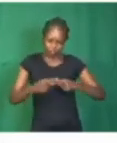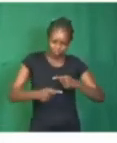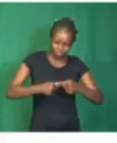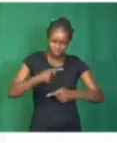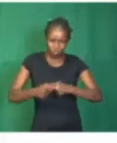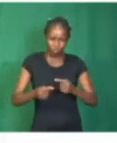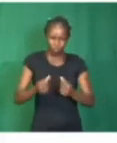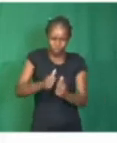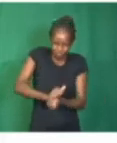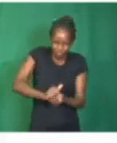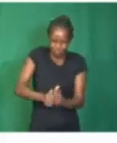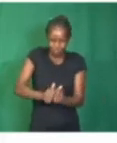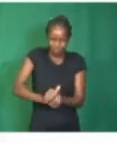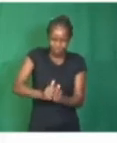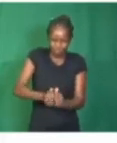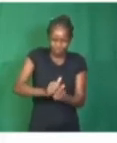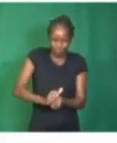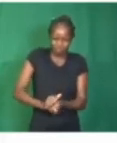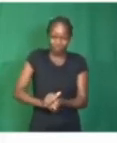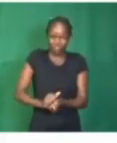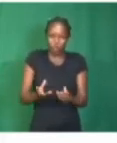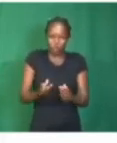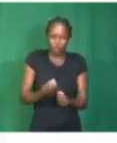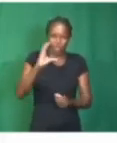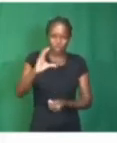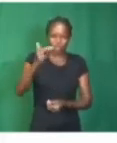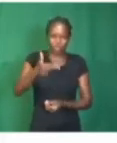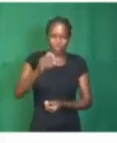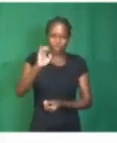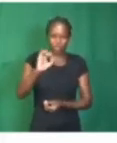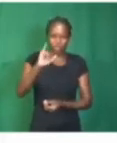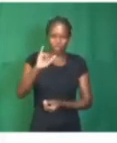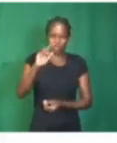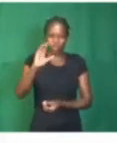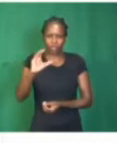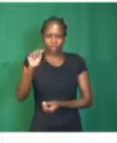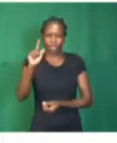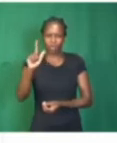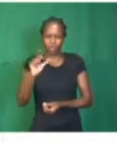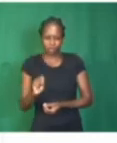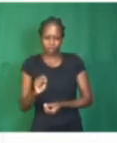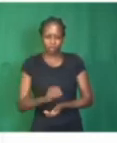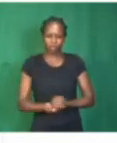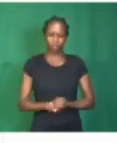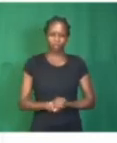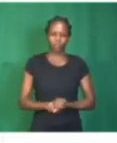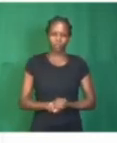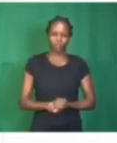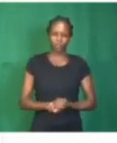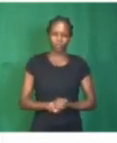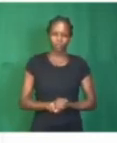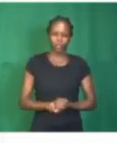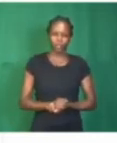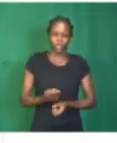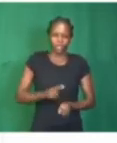of chemicals. These chemicals are called enzymes. Now what happens next is that